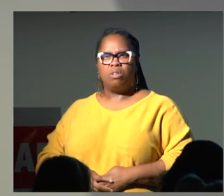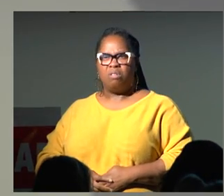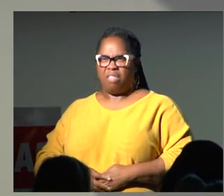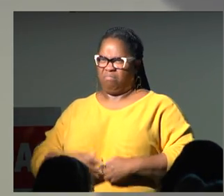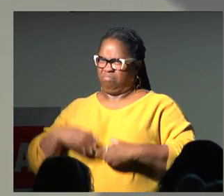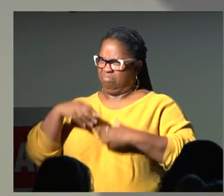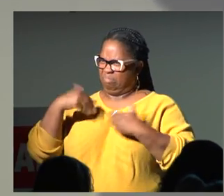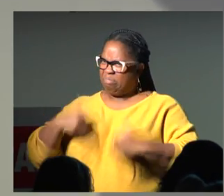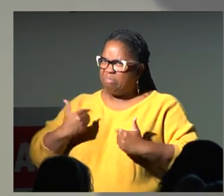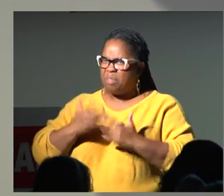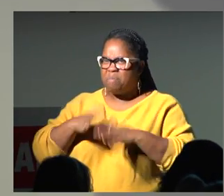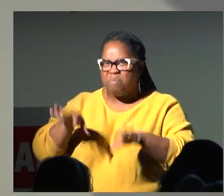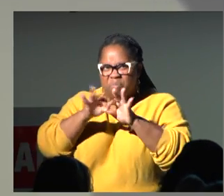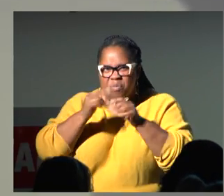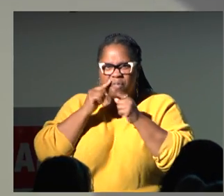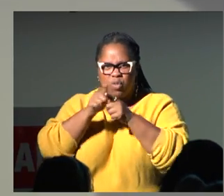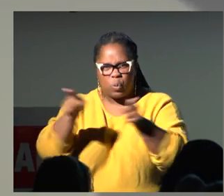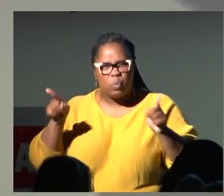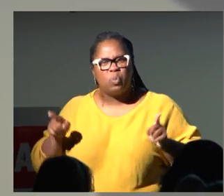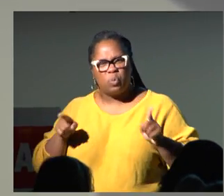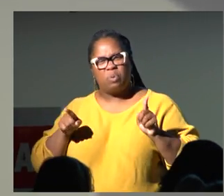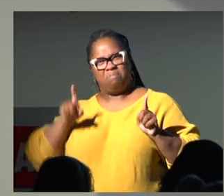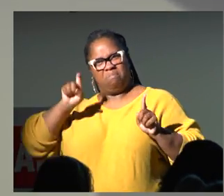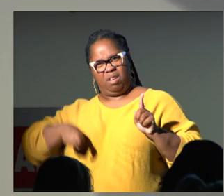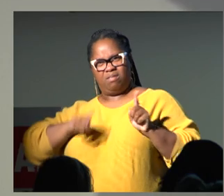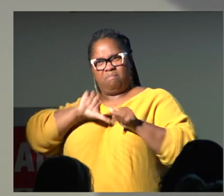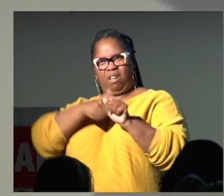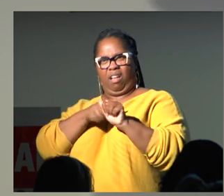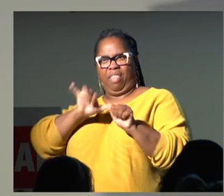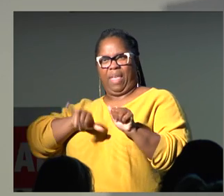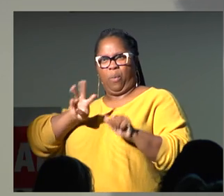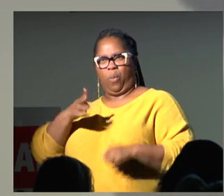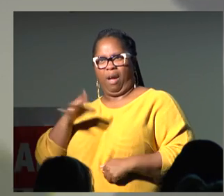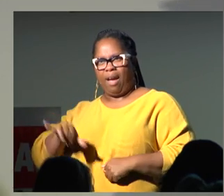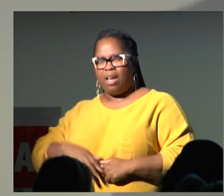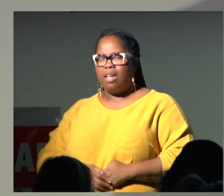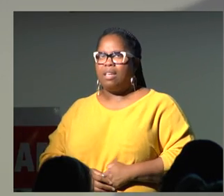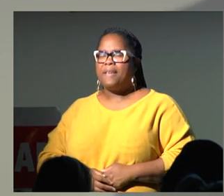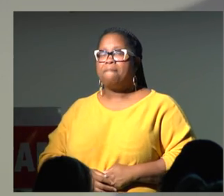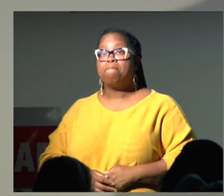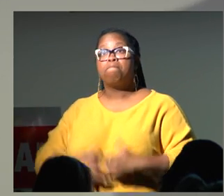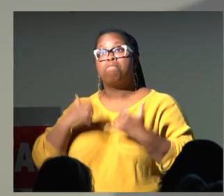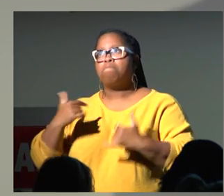great significance for you. Absolutely. And I am on a quest